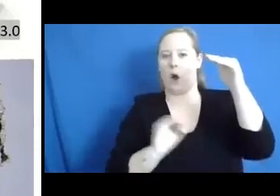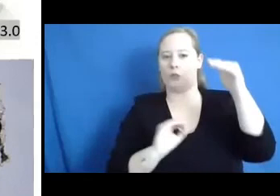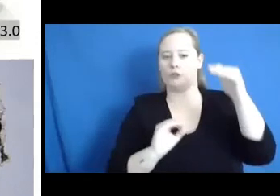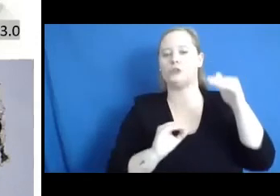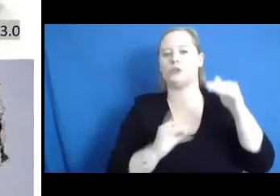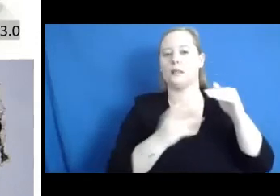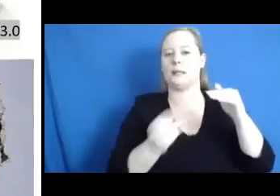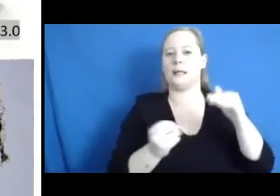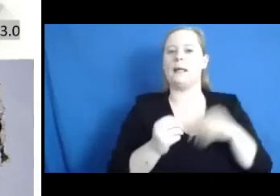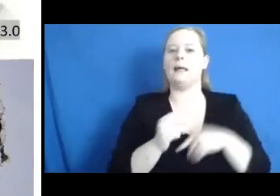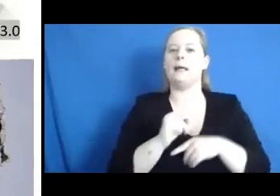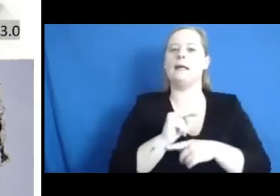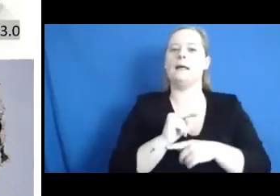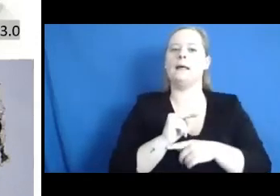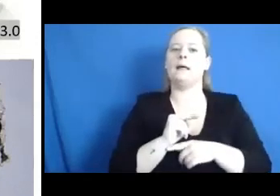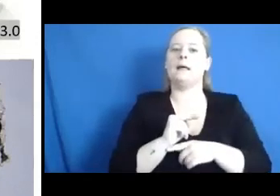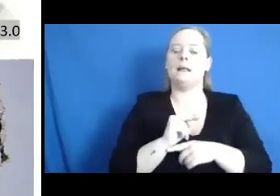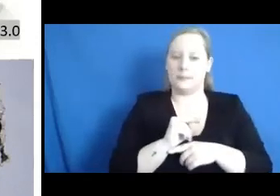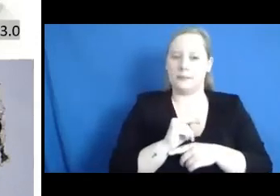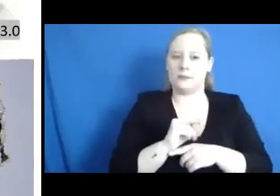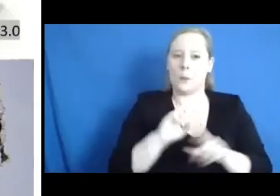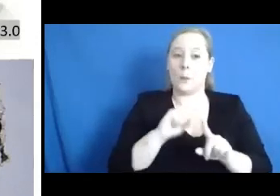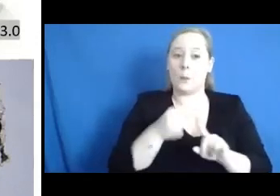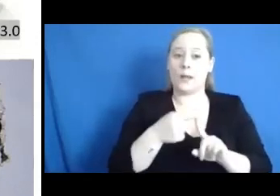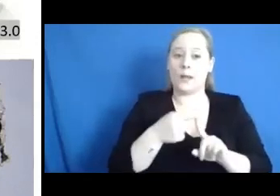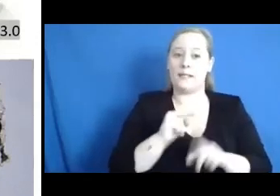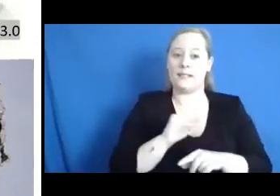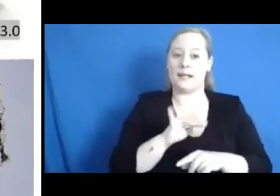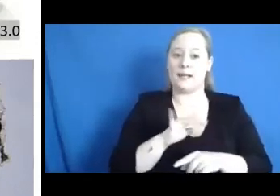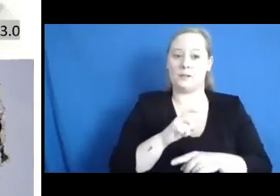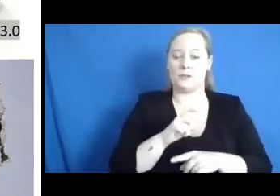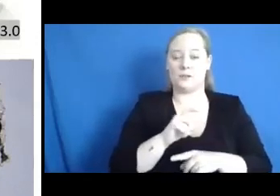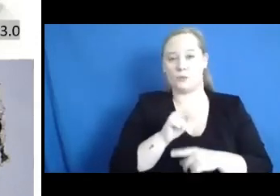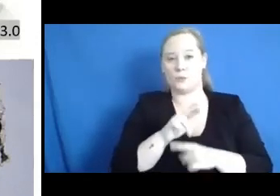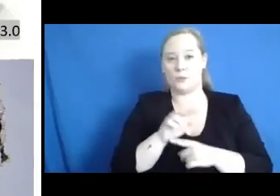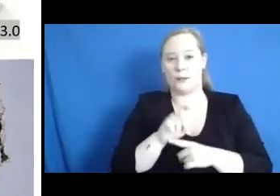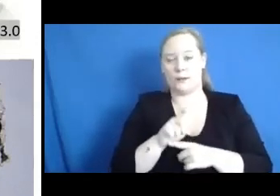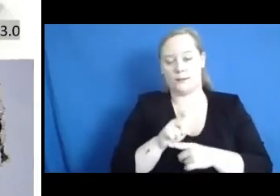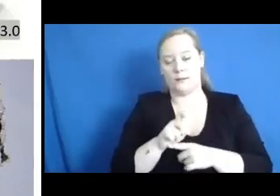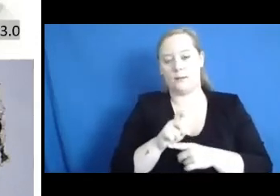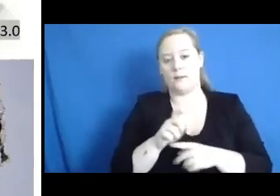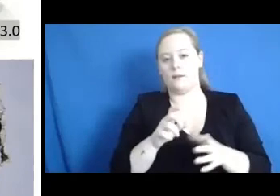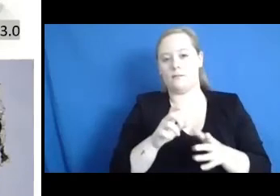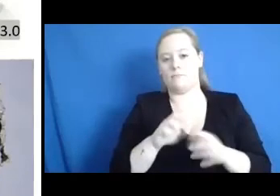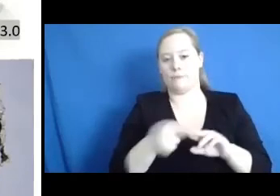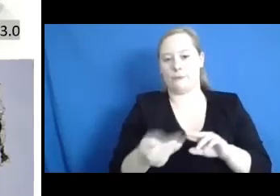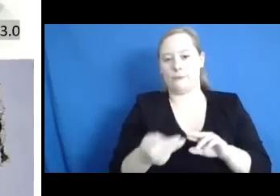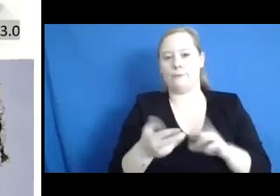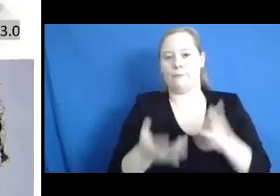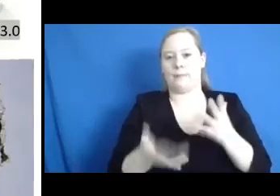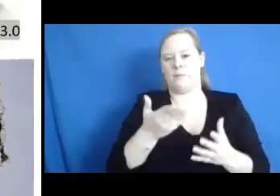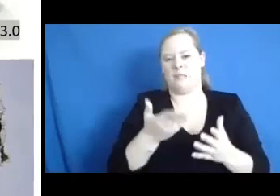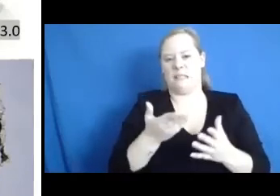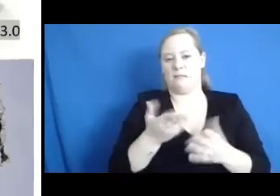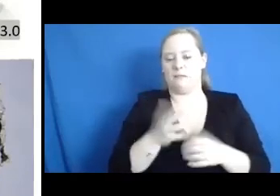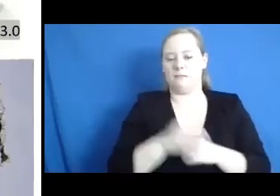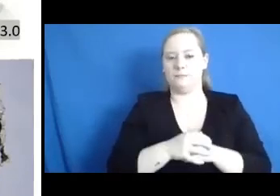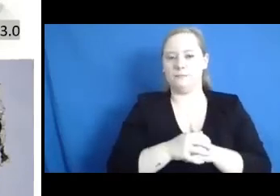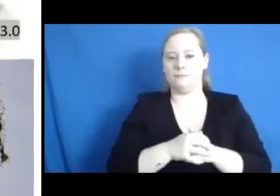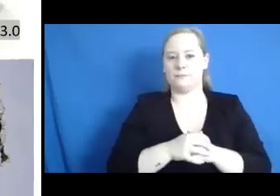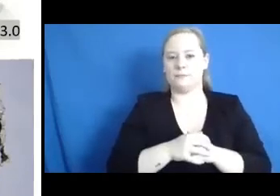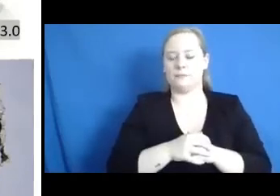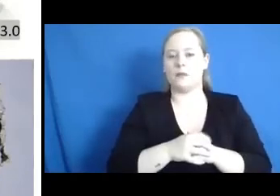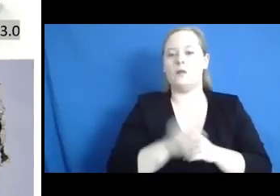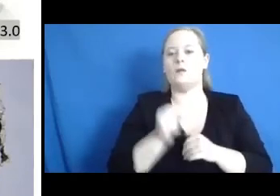reduction. Once nitrate is reduced, you would expect maybe manganese oxides to be reducible. So we'll look at some